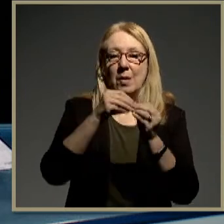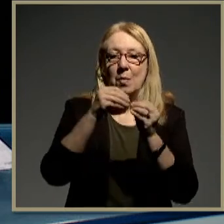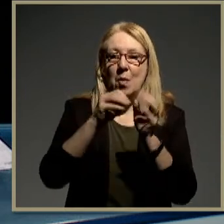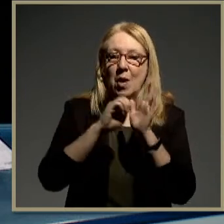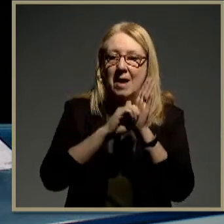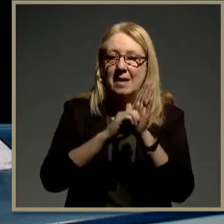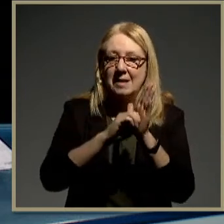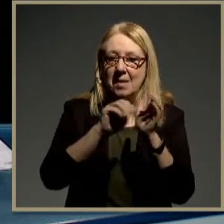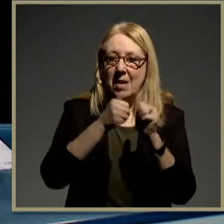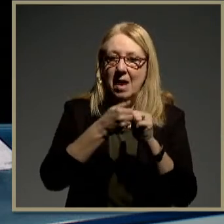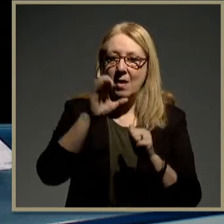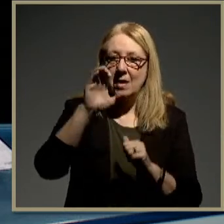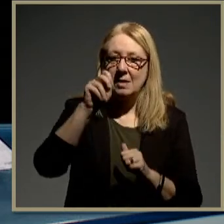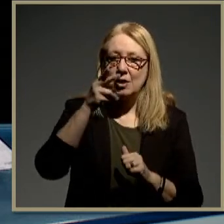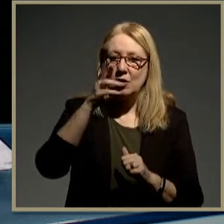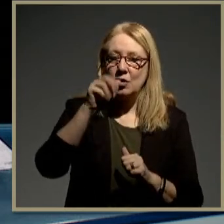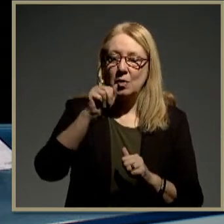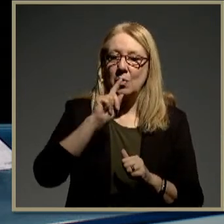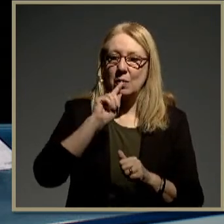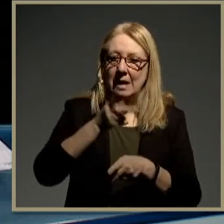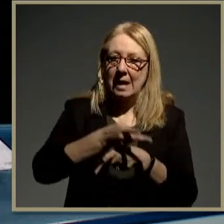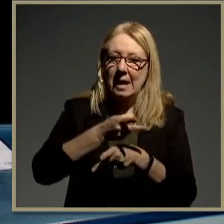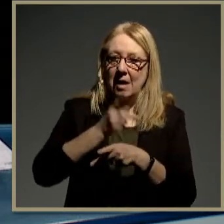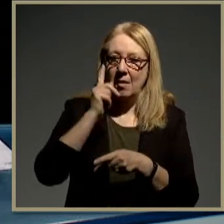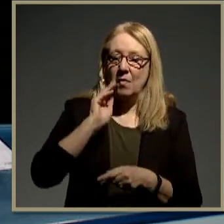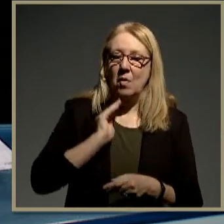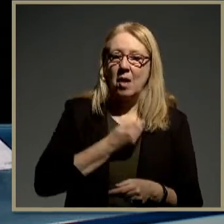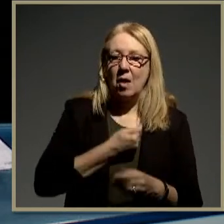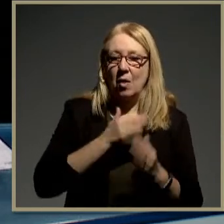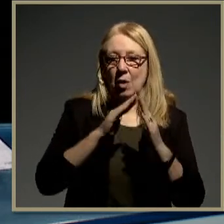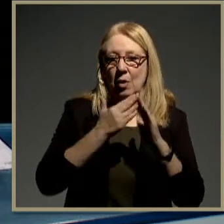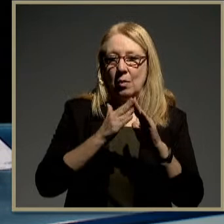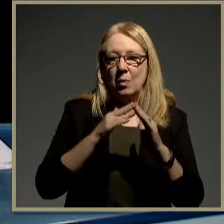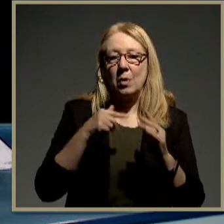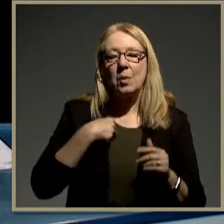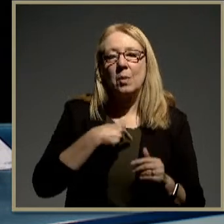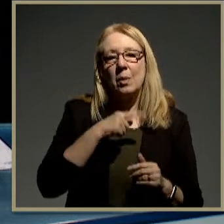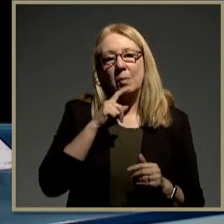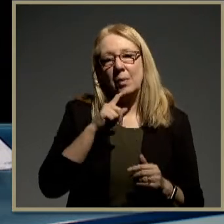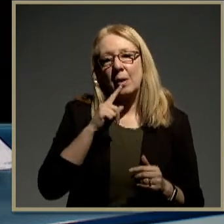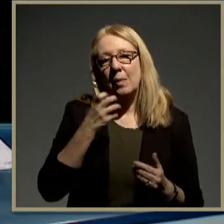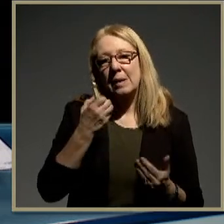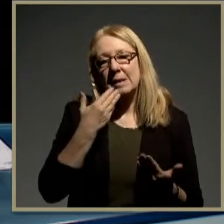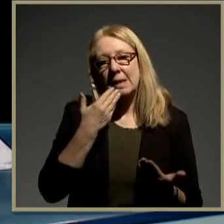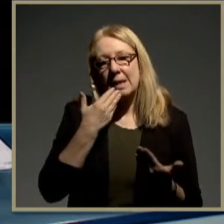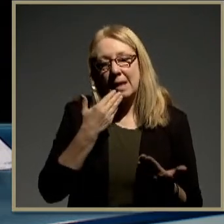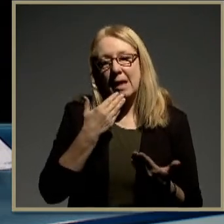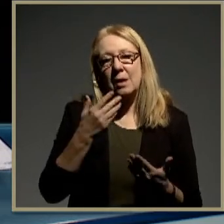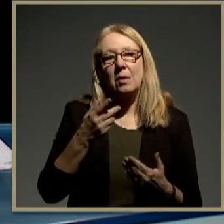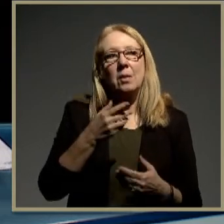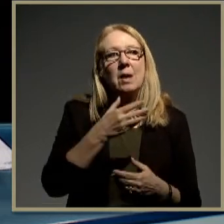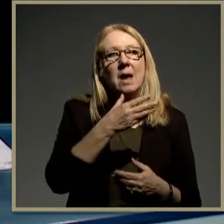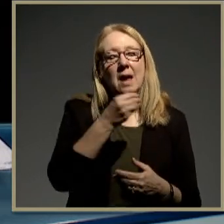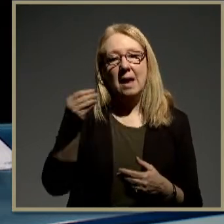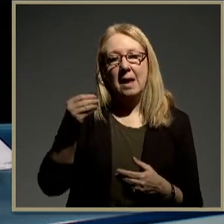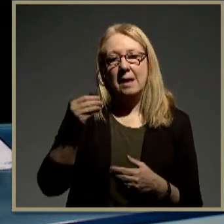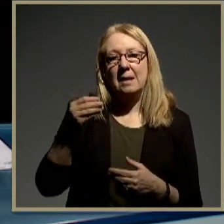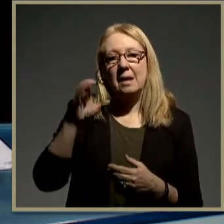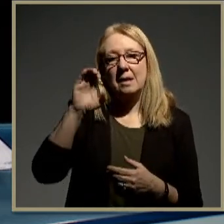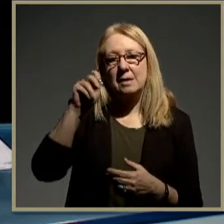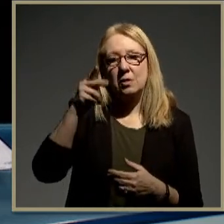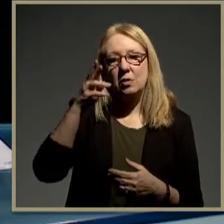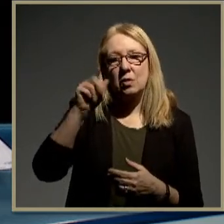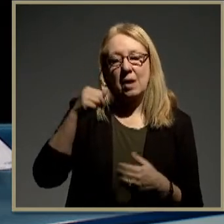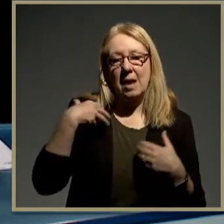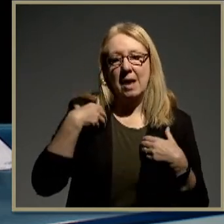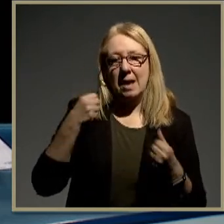of how Centura continues to care for the community. So we want to thank you and Centura Health for continuing that legacy,